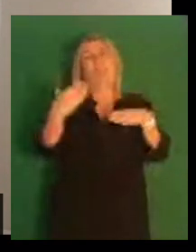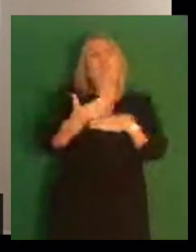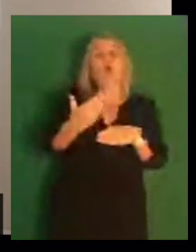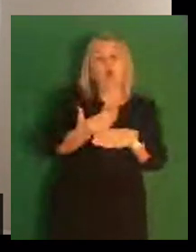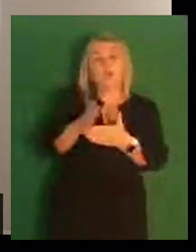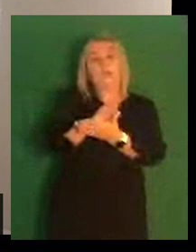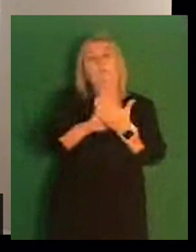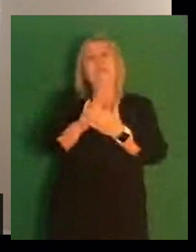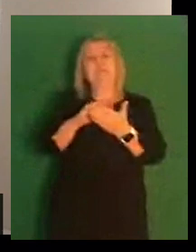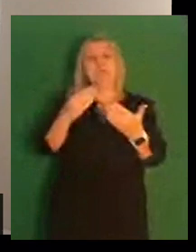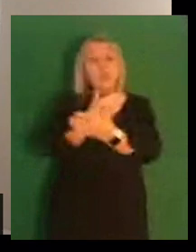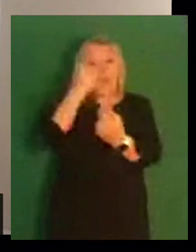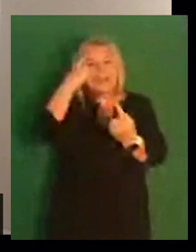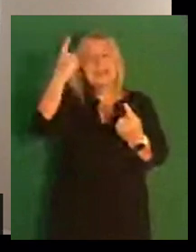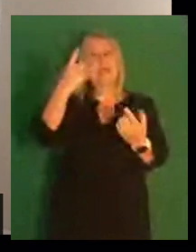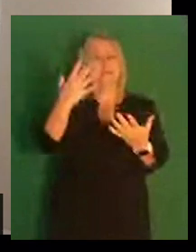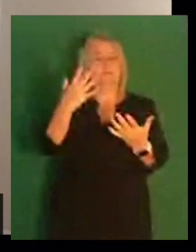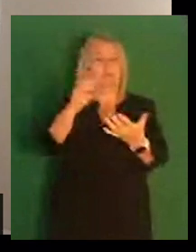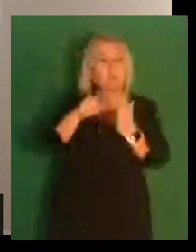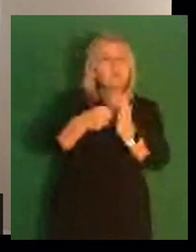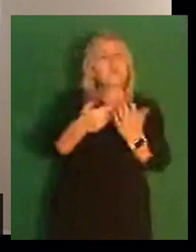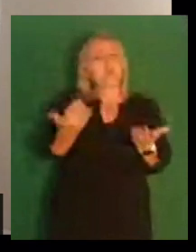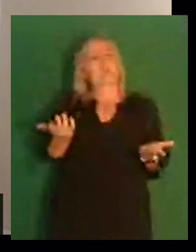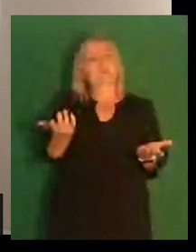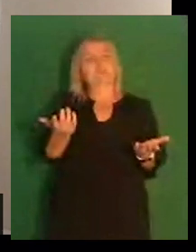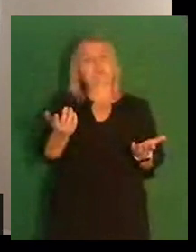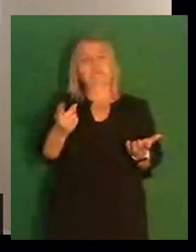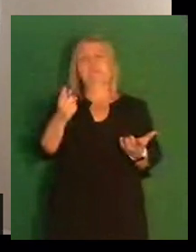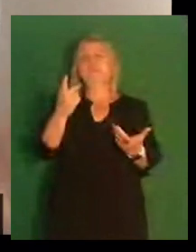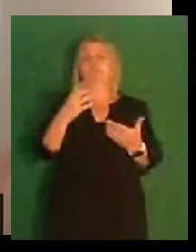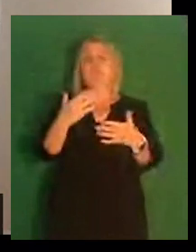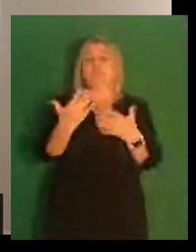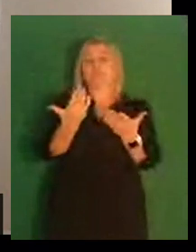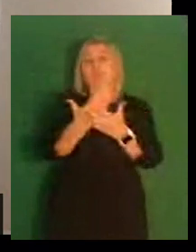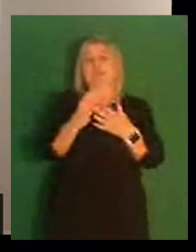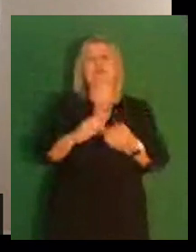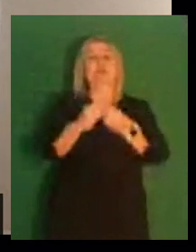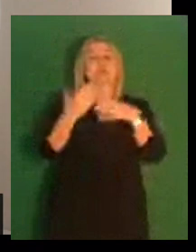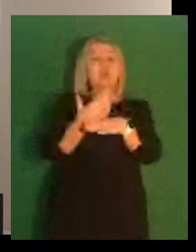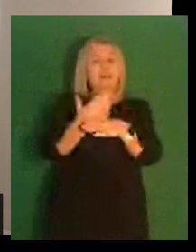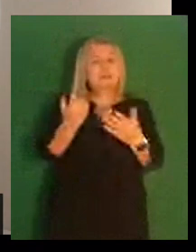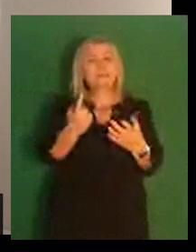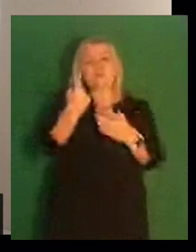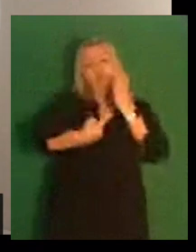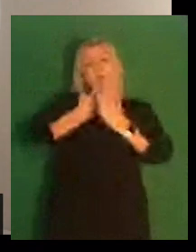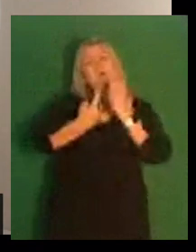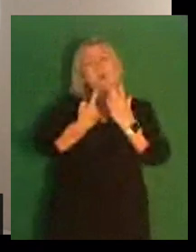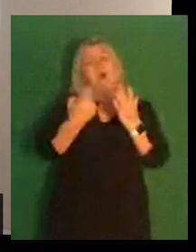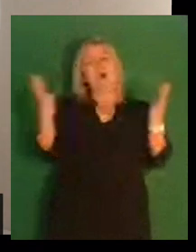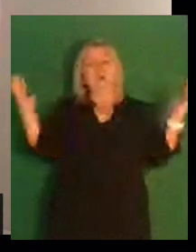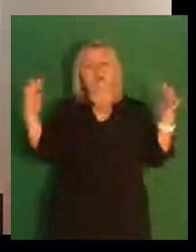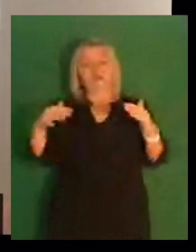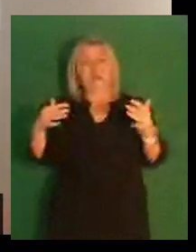initiatives. And so, like, this creative practice we would do in the mornings for just 1 hour, it's the simplest,